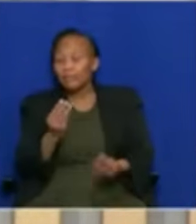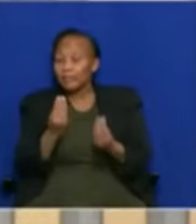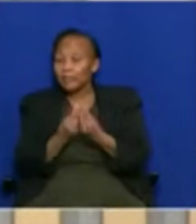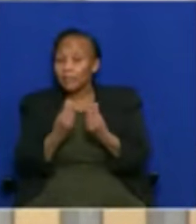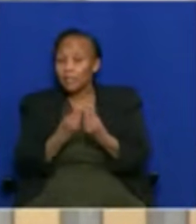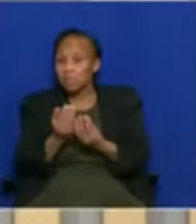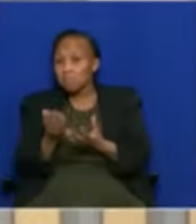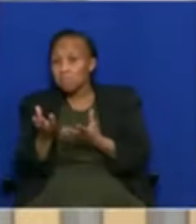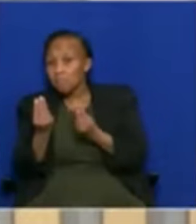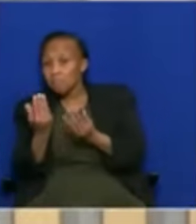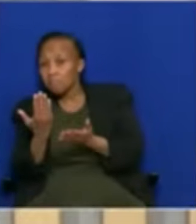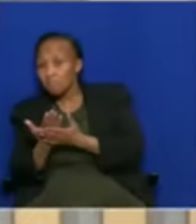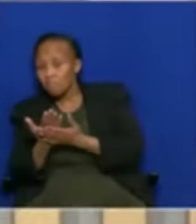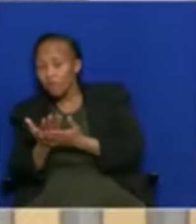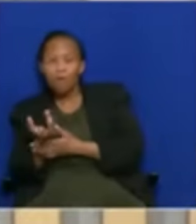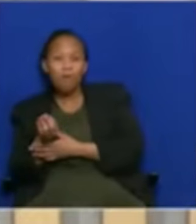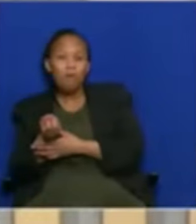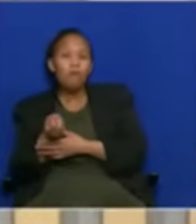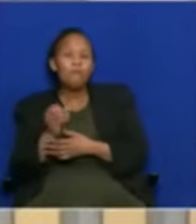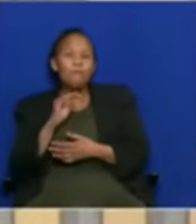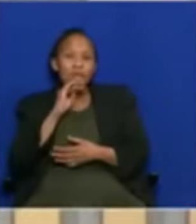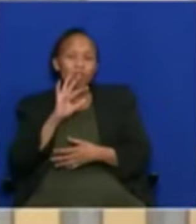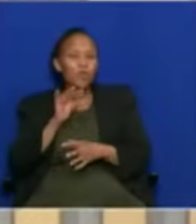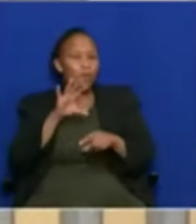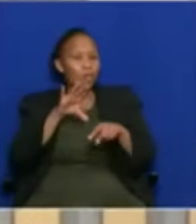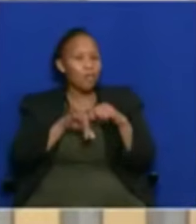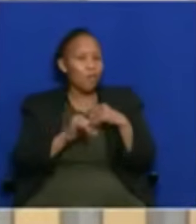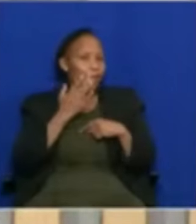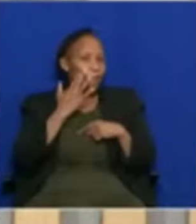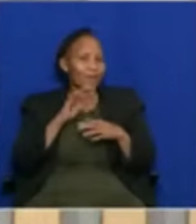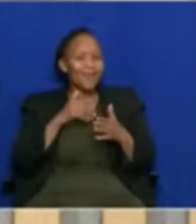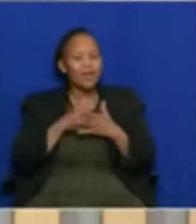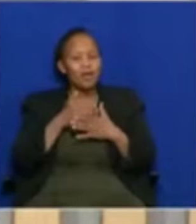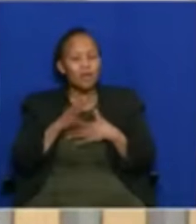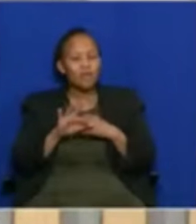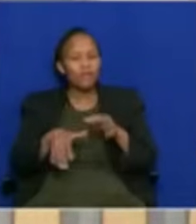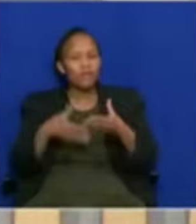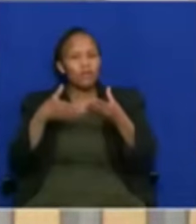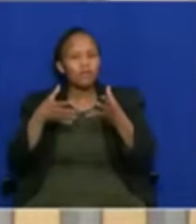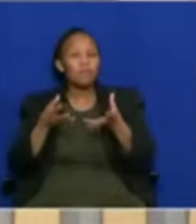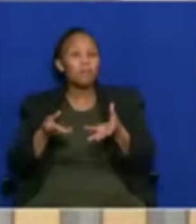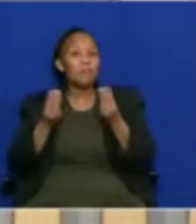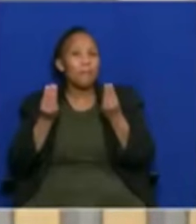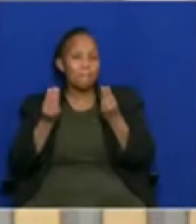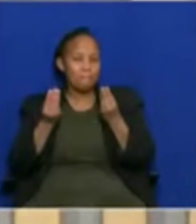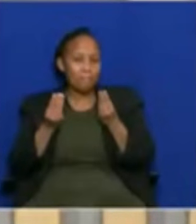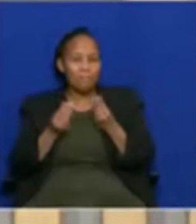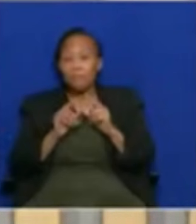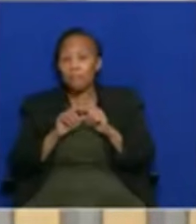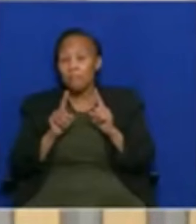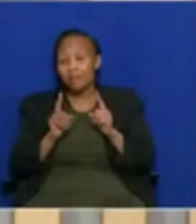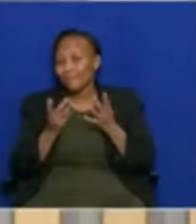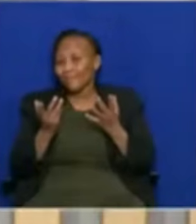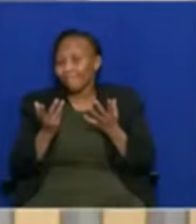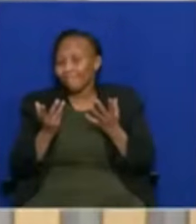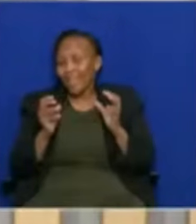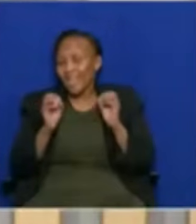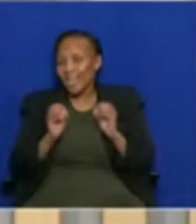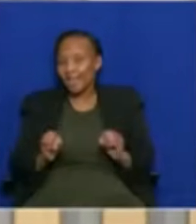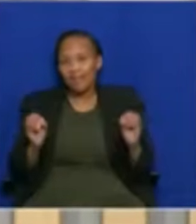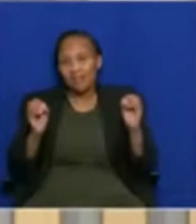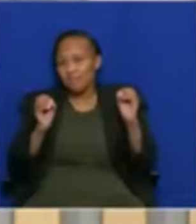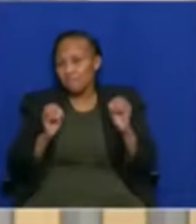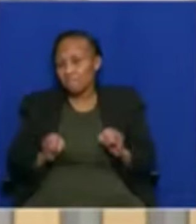we receive the documents, which has happened in some of the cases, that there is nothing tangible to that.